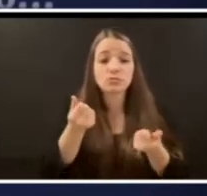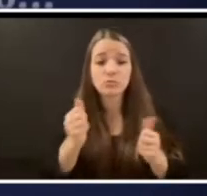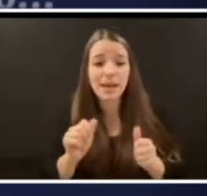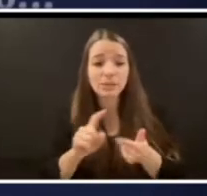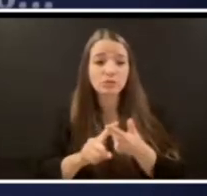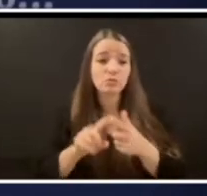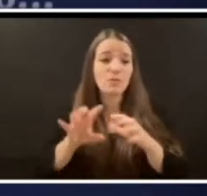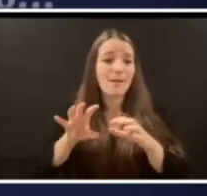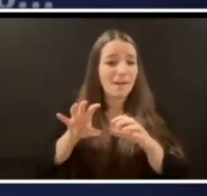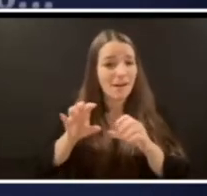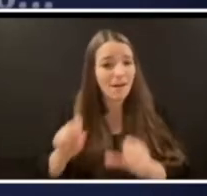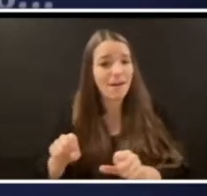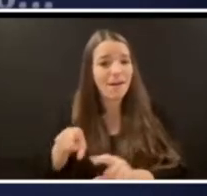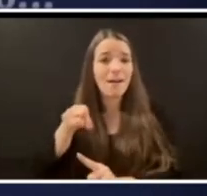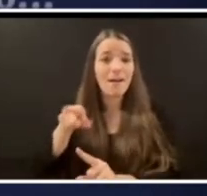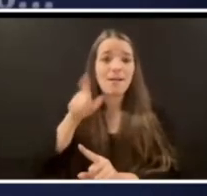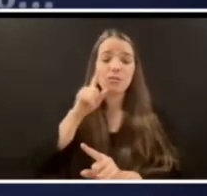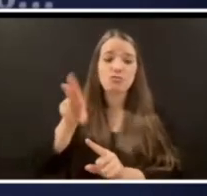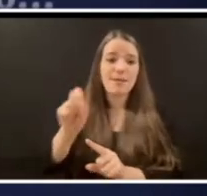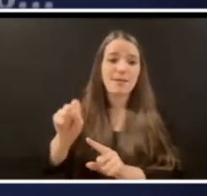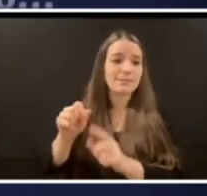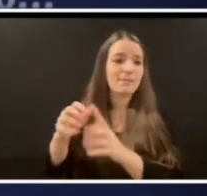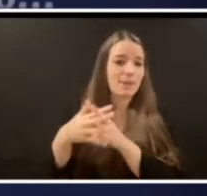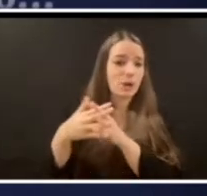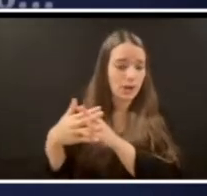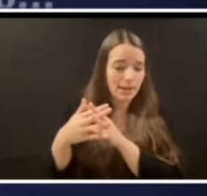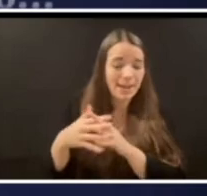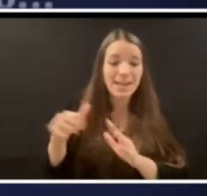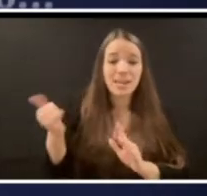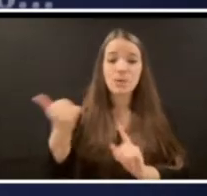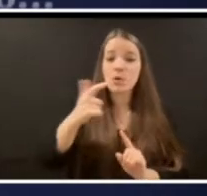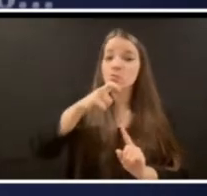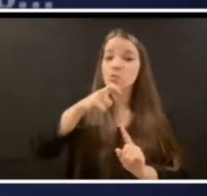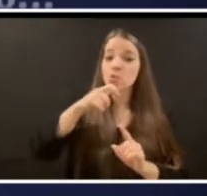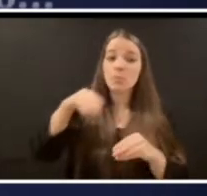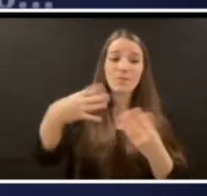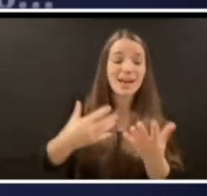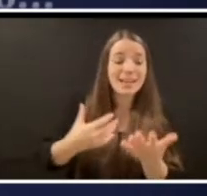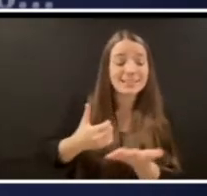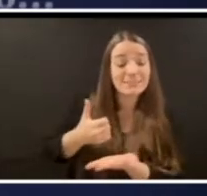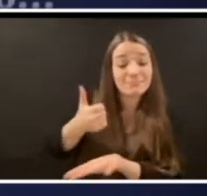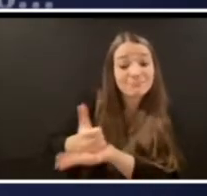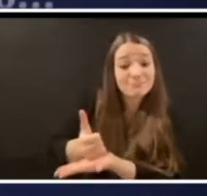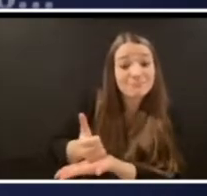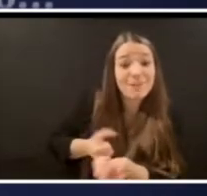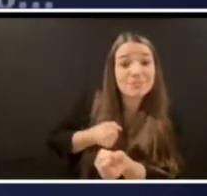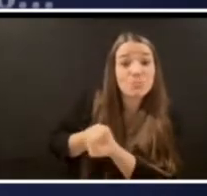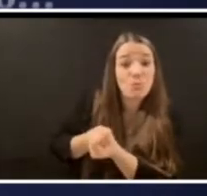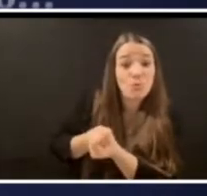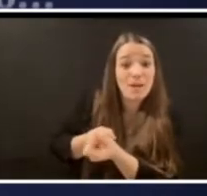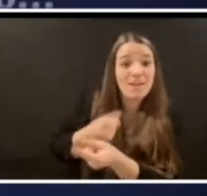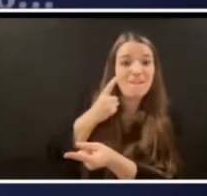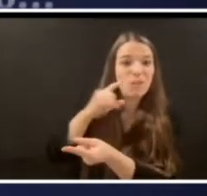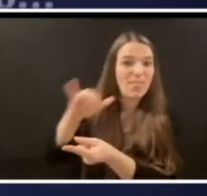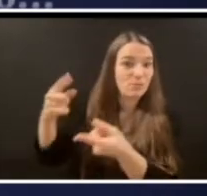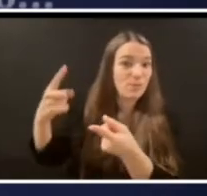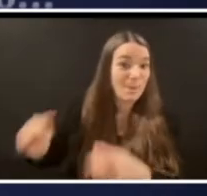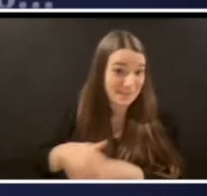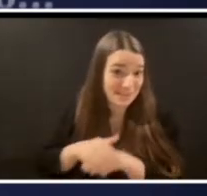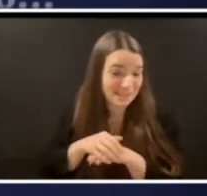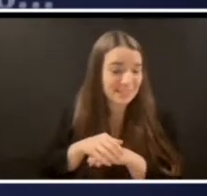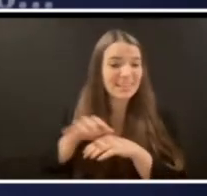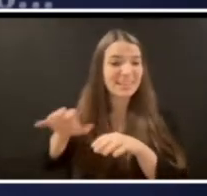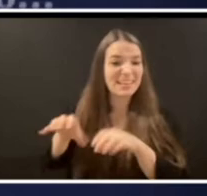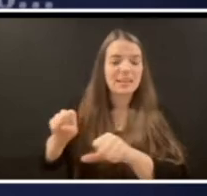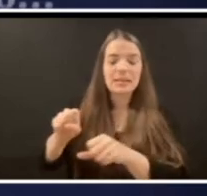against the United States of America, and anyone who gives aid or comfort to an insurrection. An insurrection is